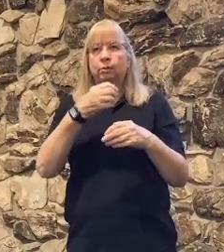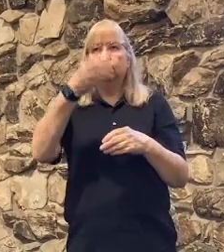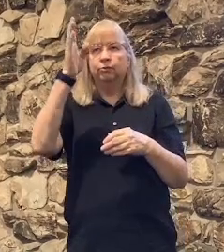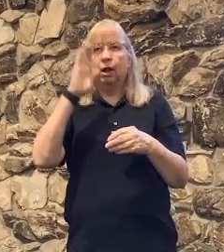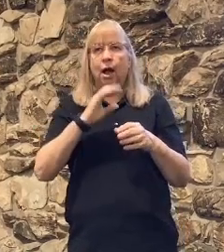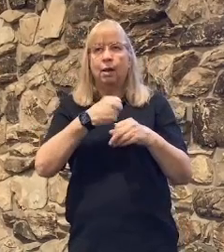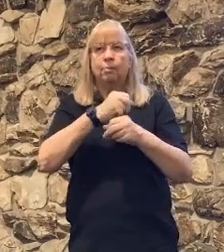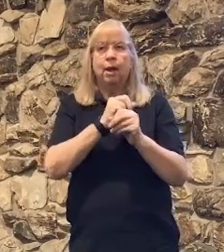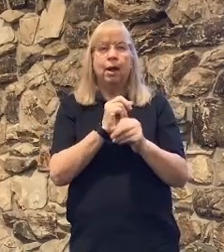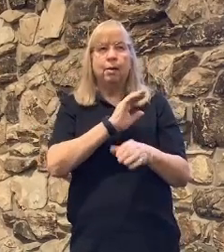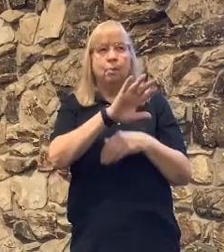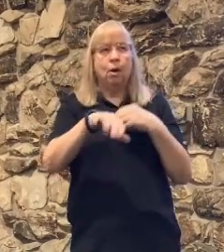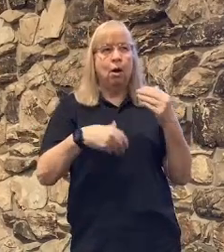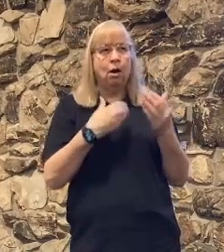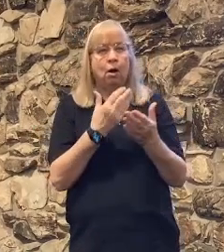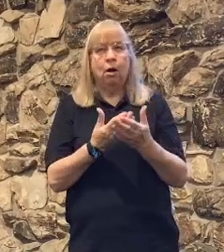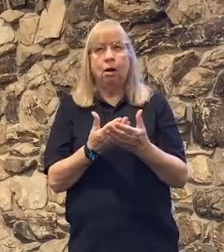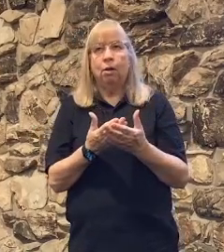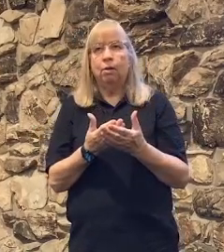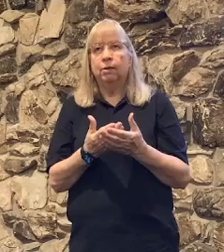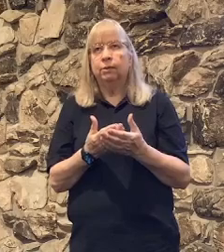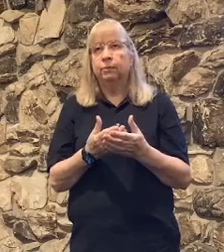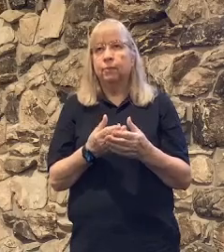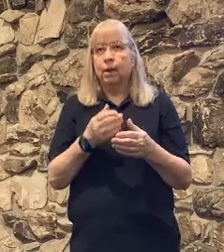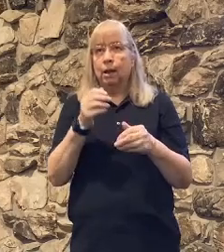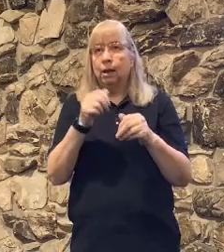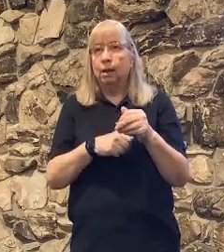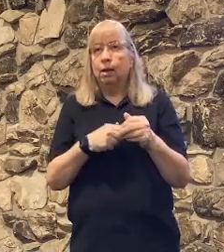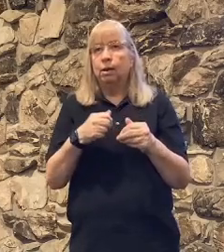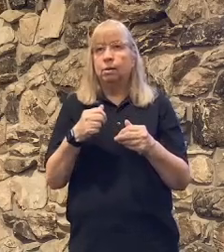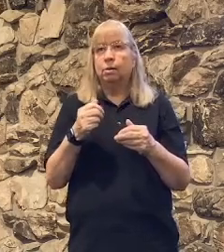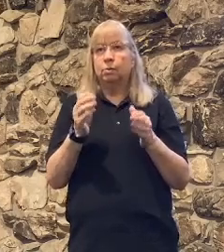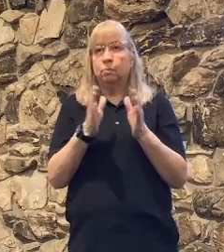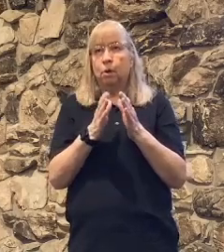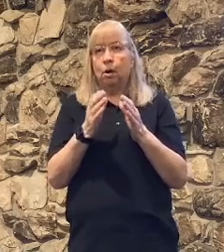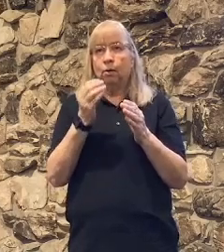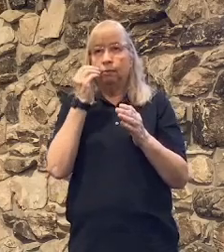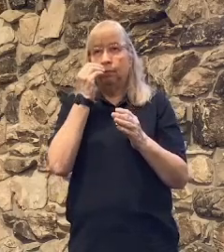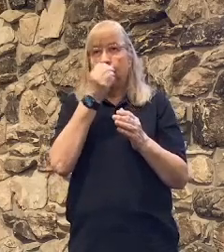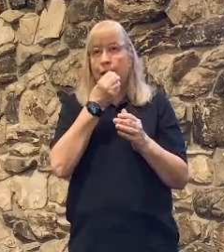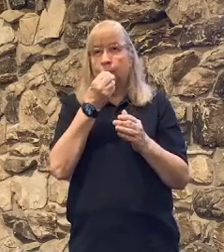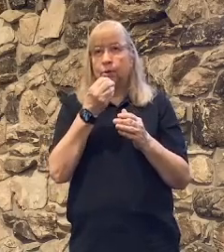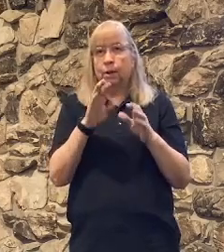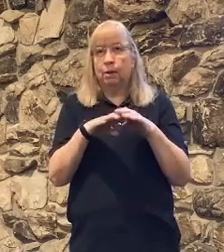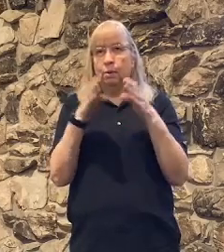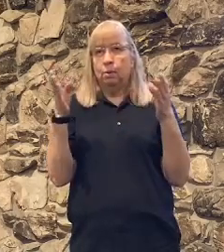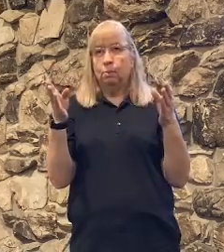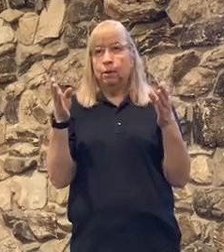Thank you.